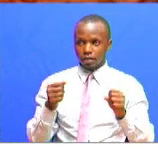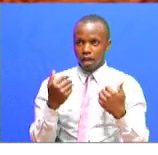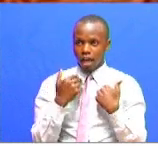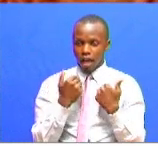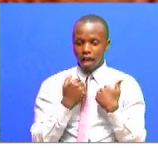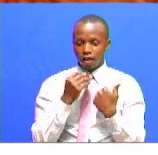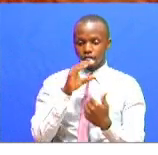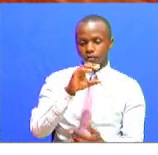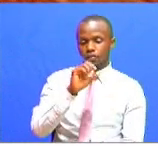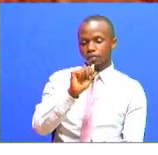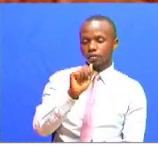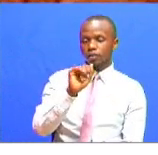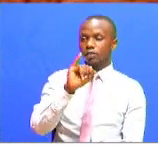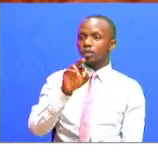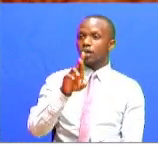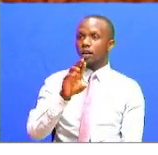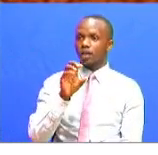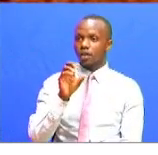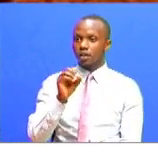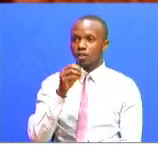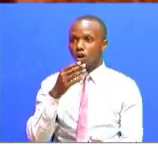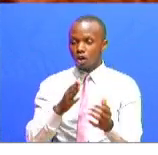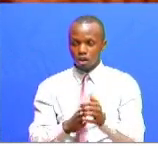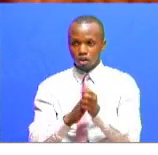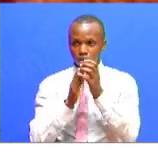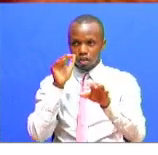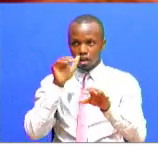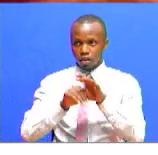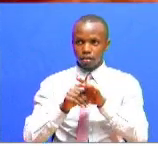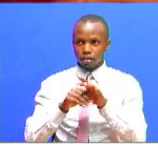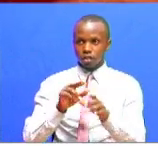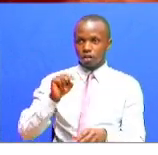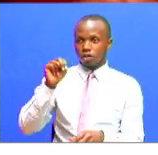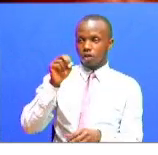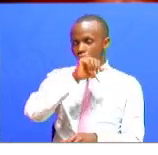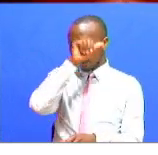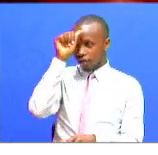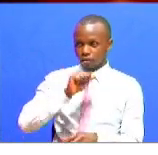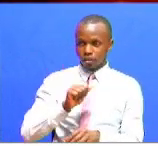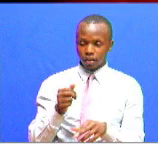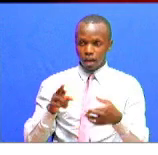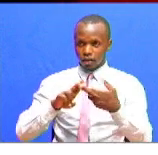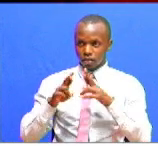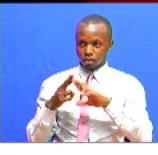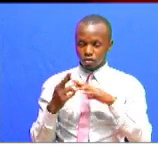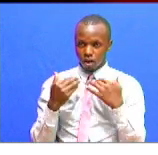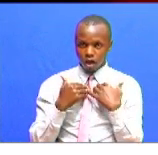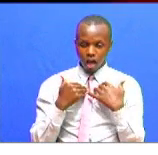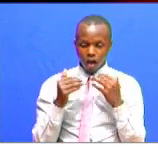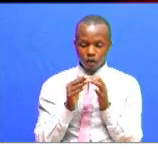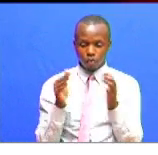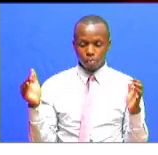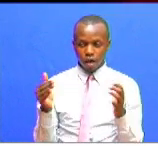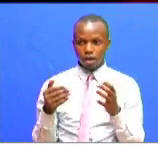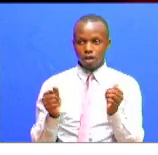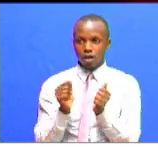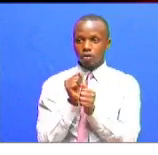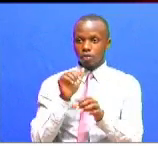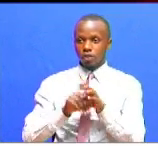as a linchpin in European Union-North African relations, with implications extending beyond economic